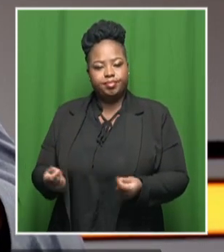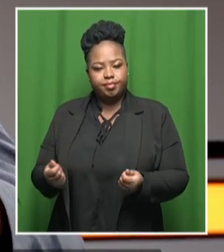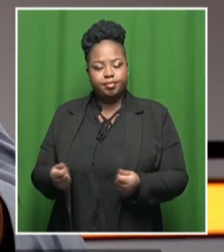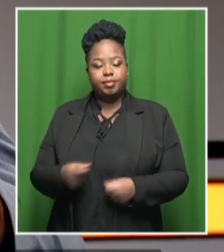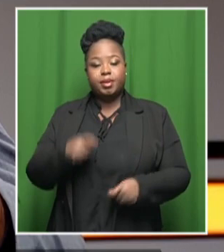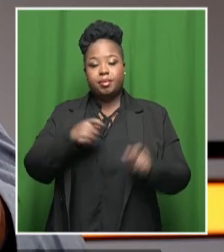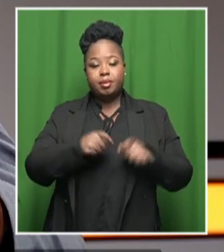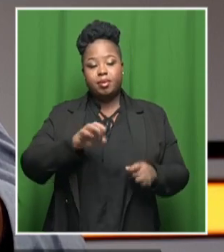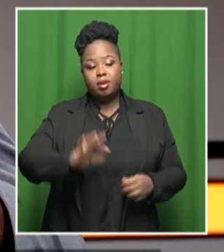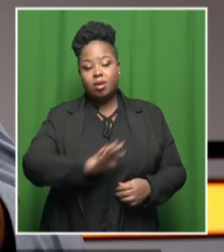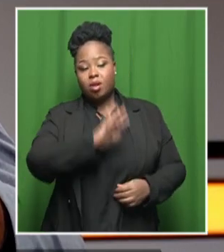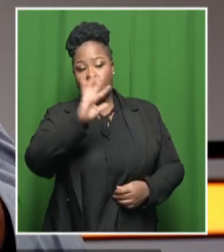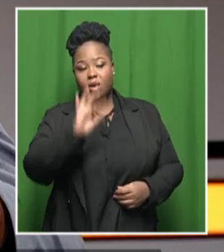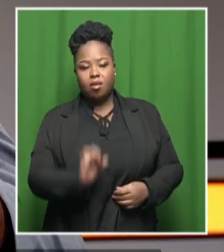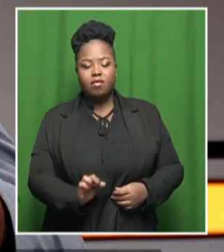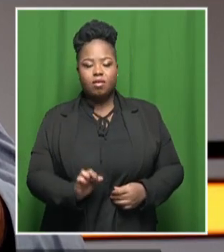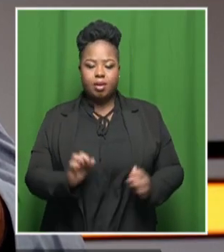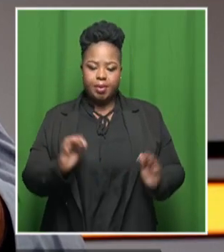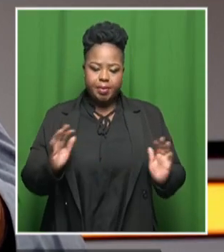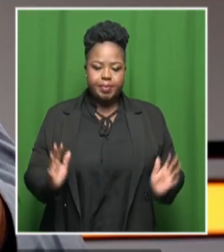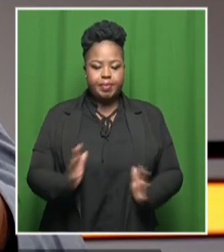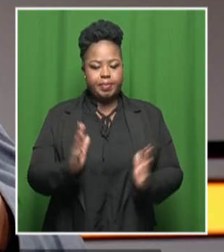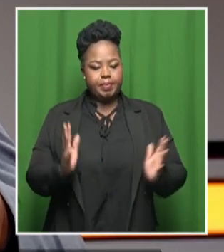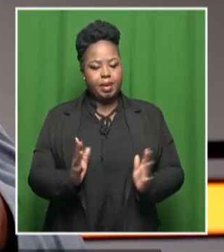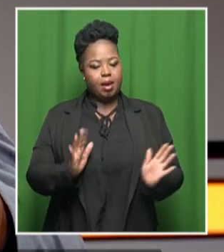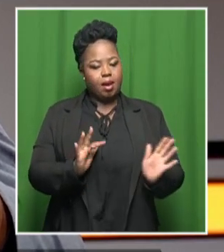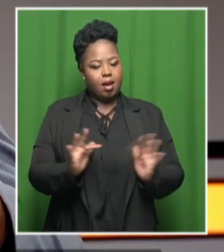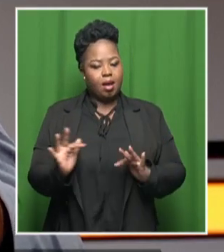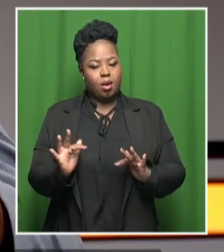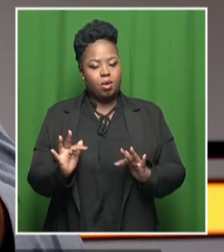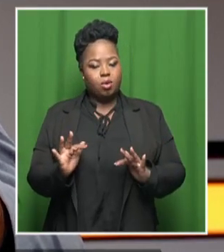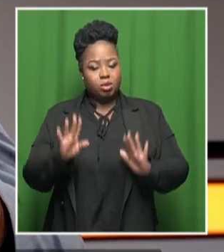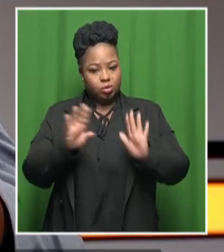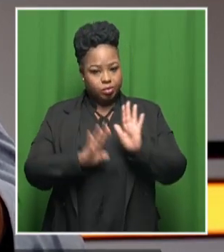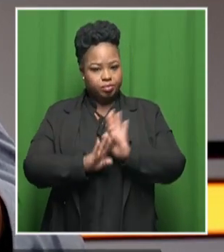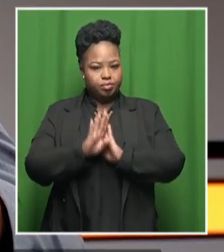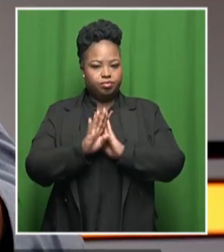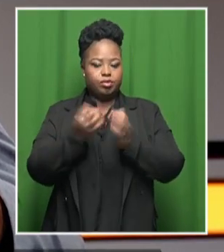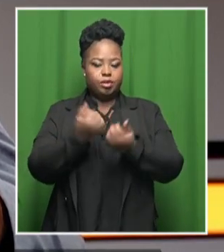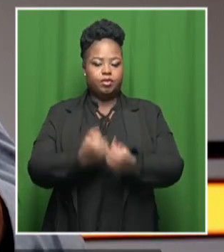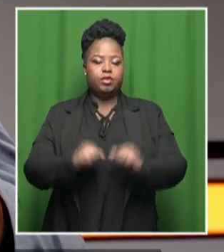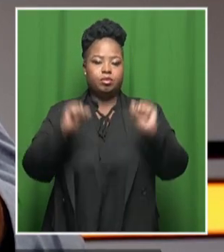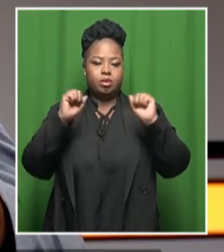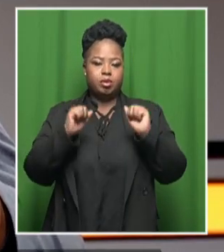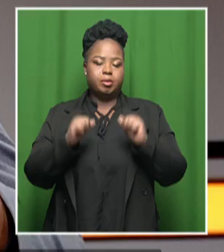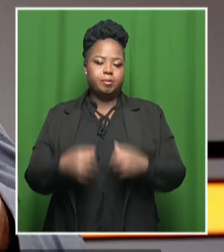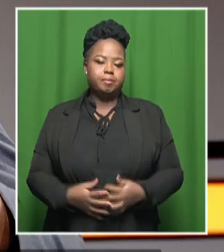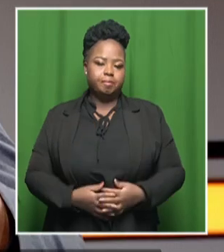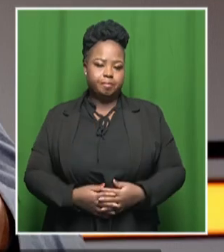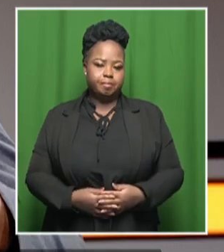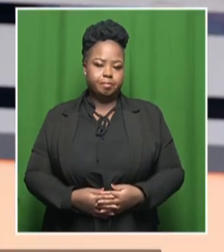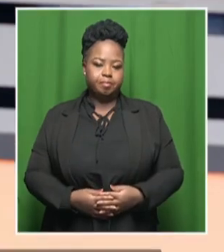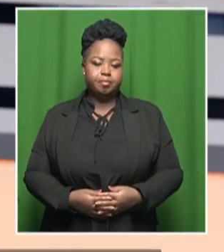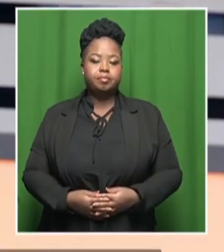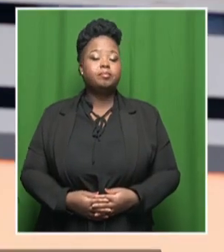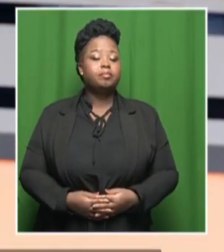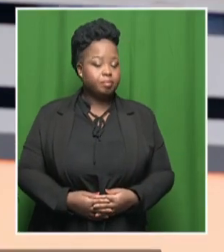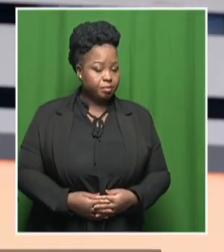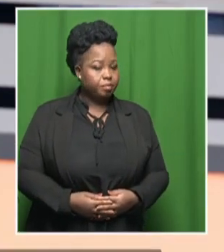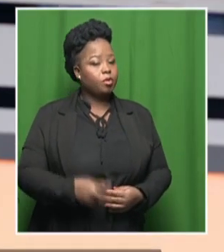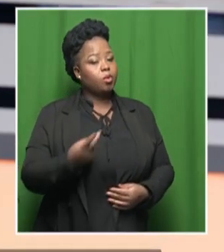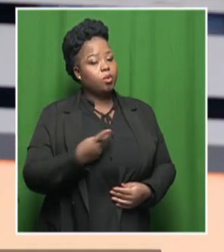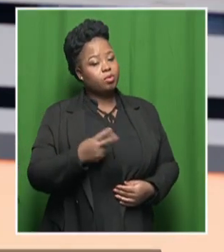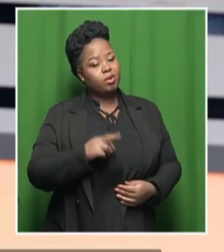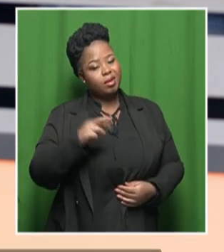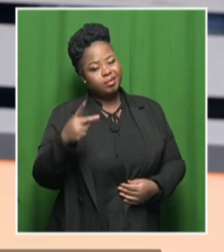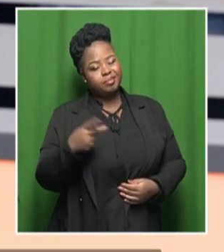citizens should mobilize, should revive the liberation agenda. A very big thing as well, and